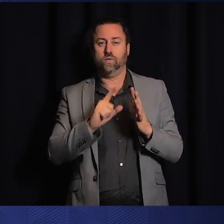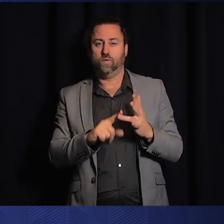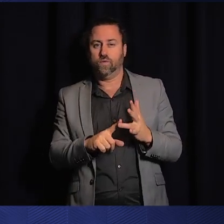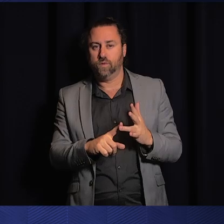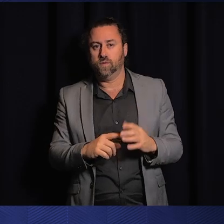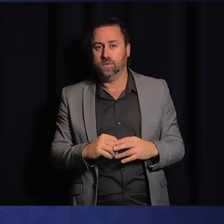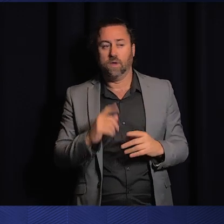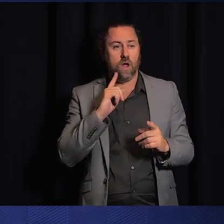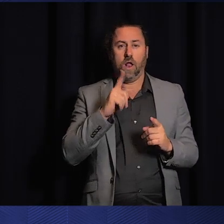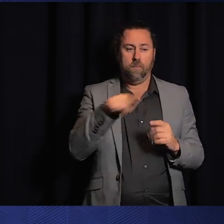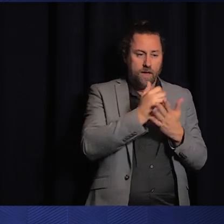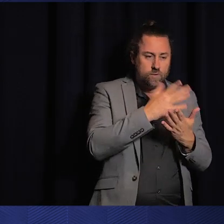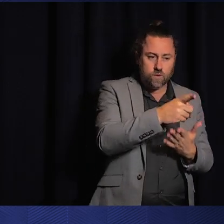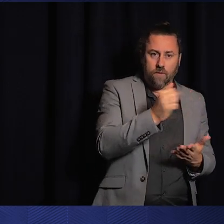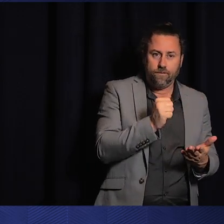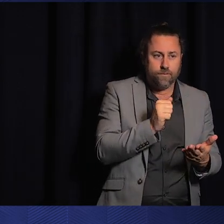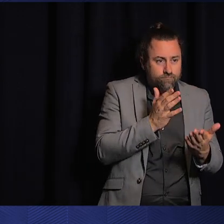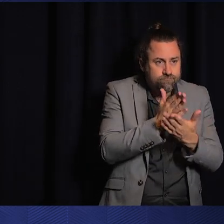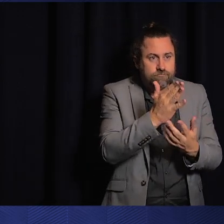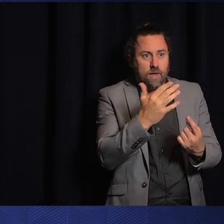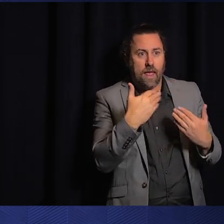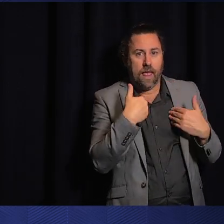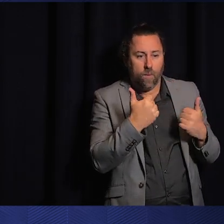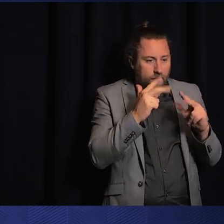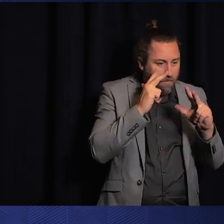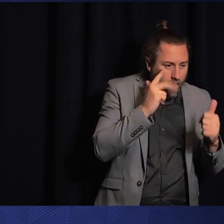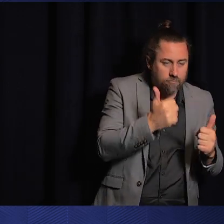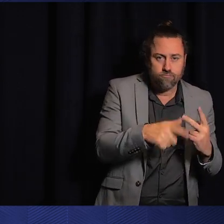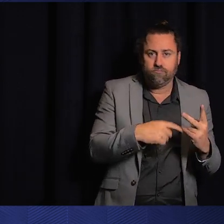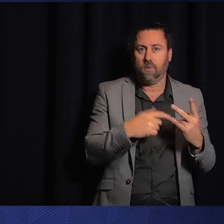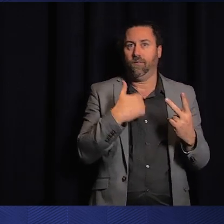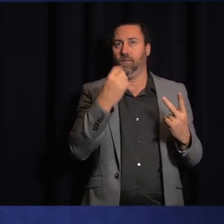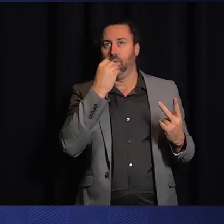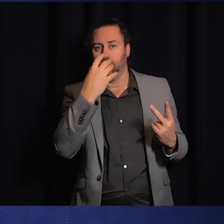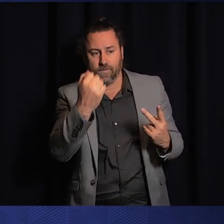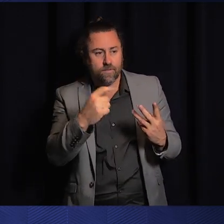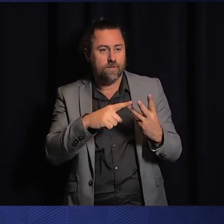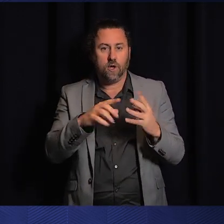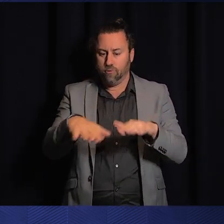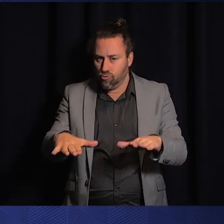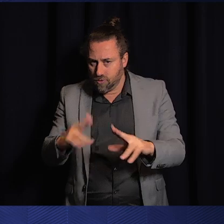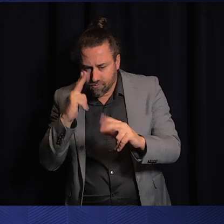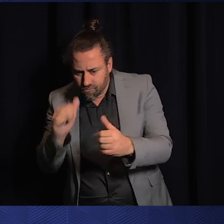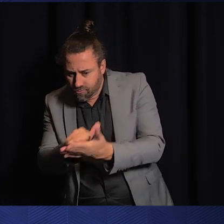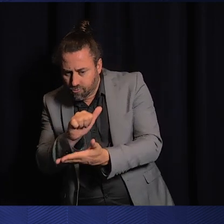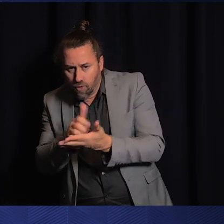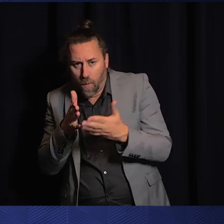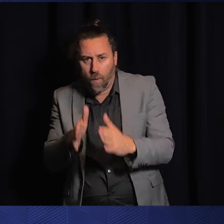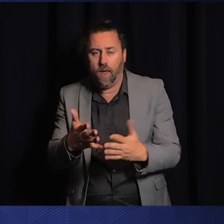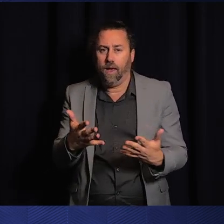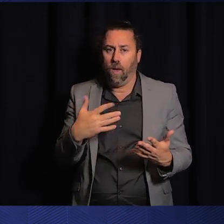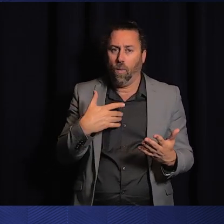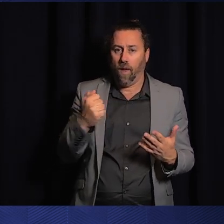like the right to health, the right to food, the right to rights of children, etc., we do come together